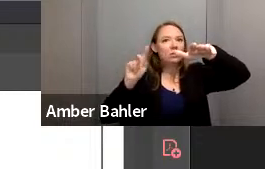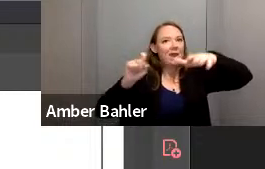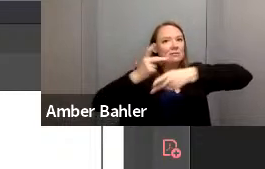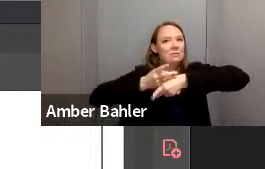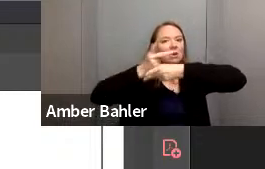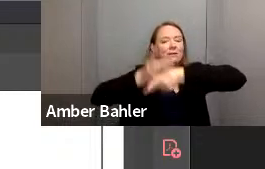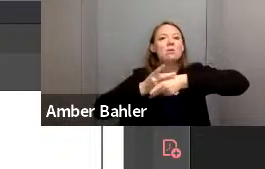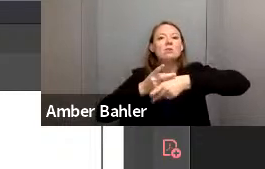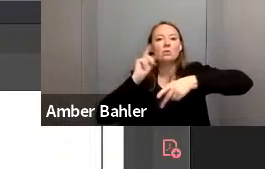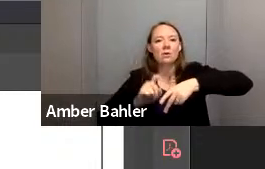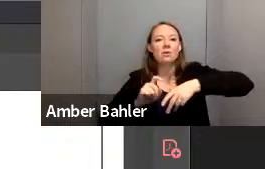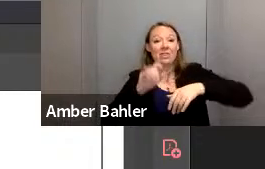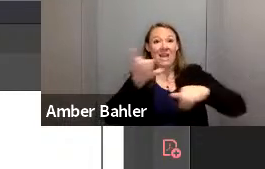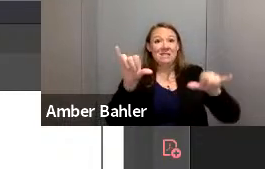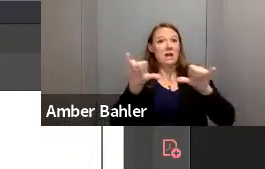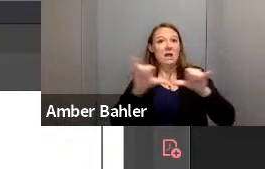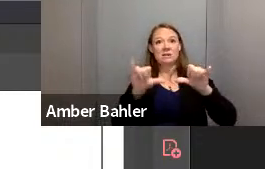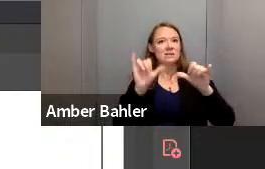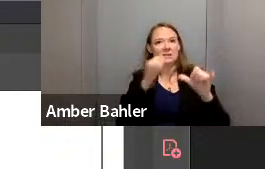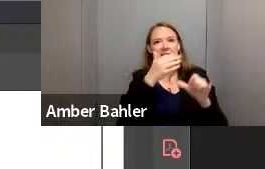could do.